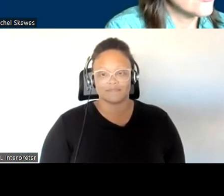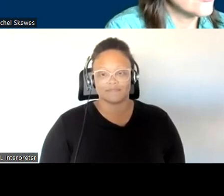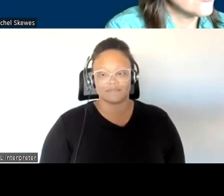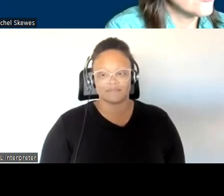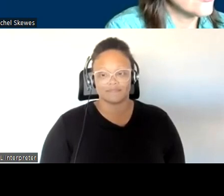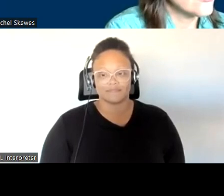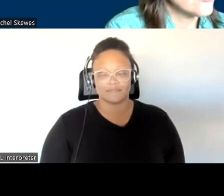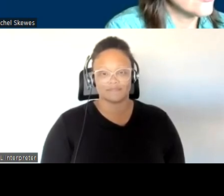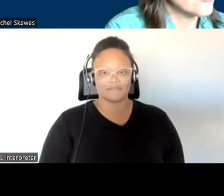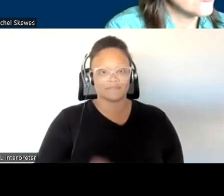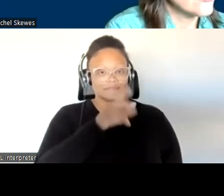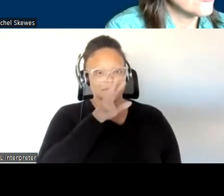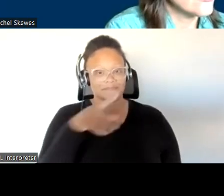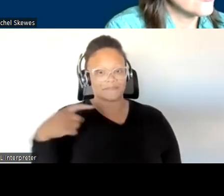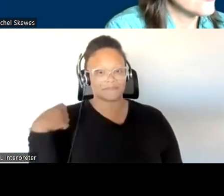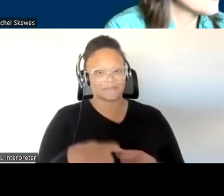Hola, buenas tardes.